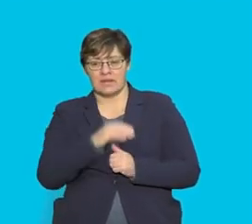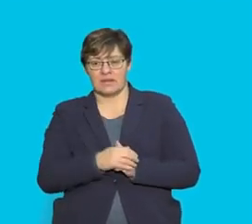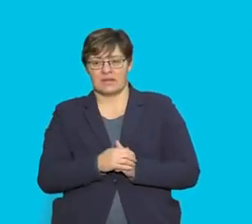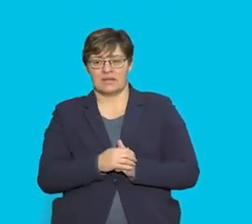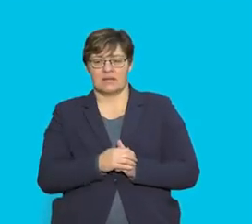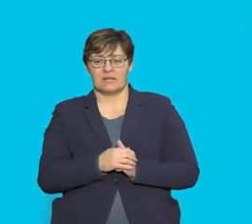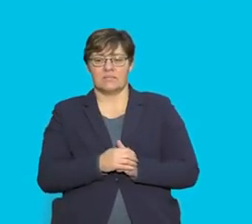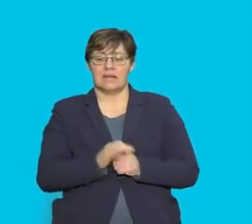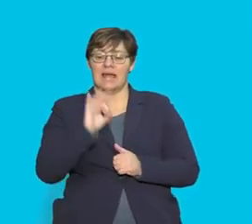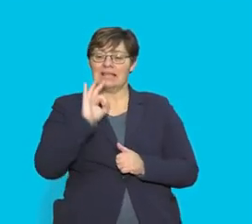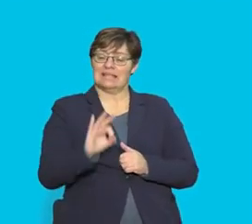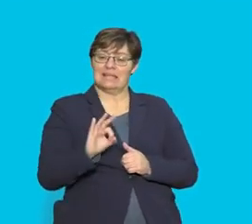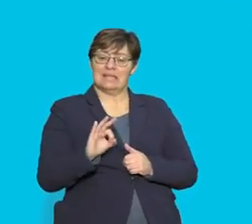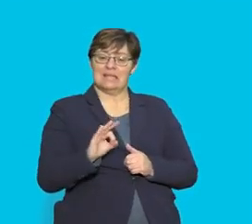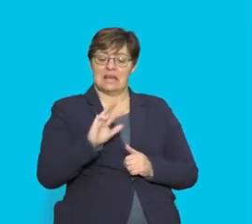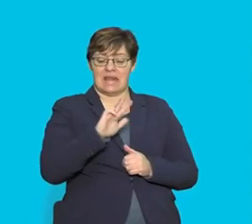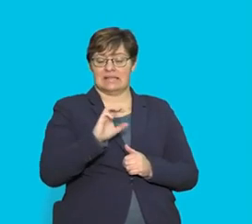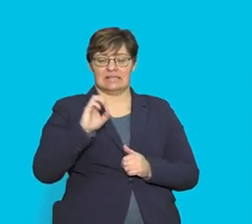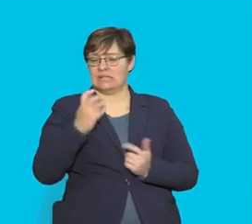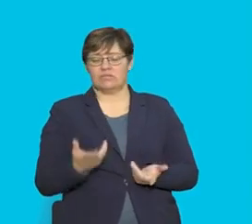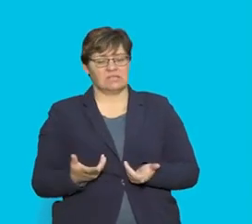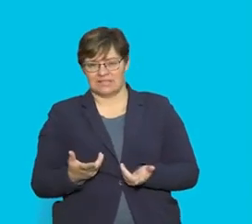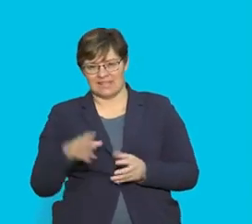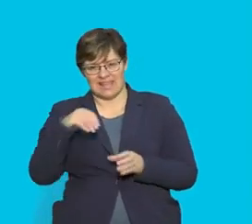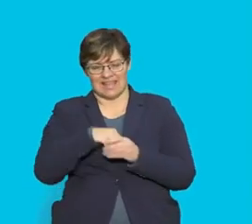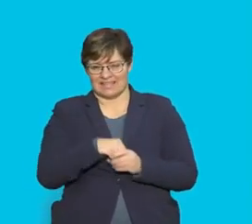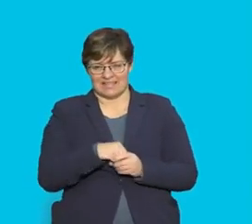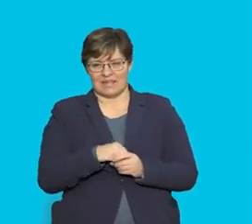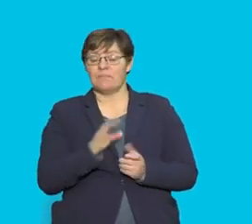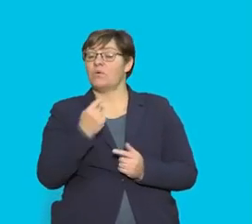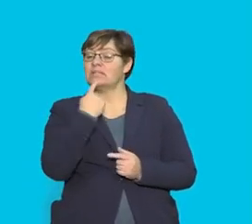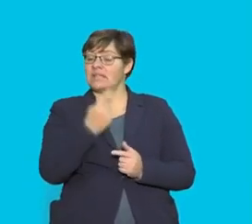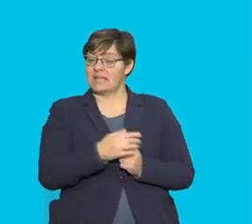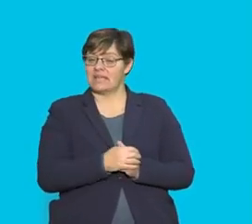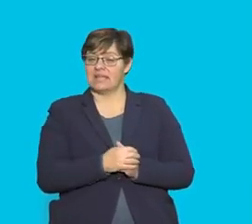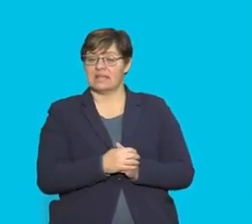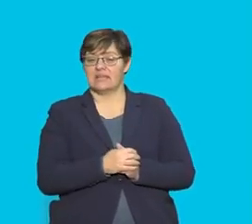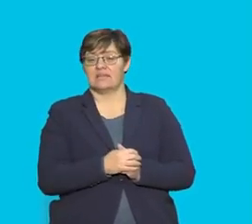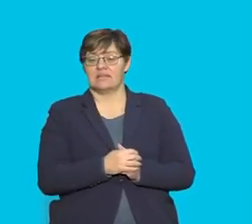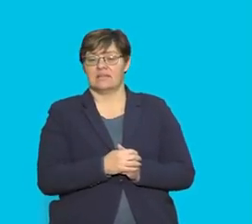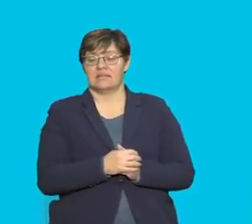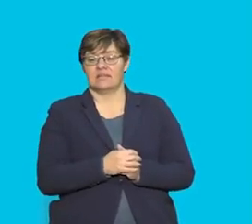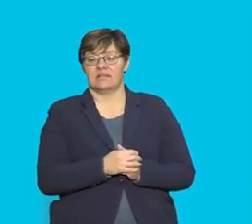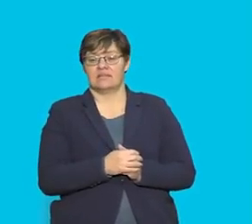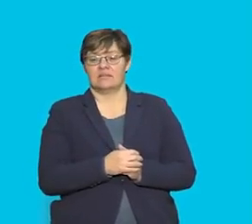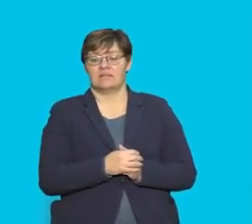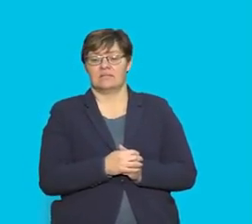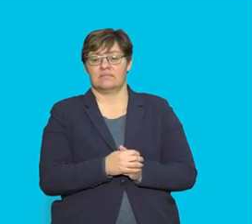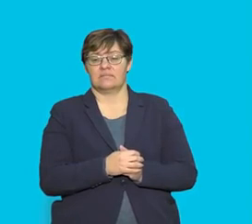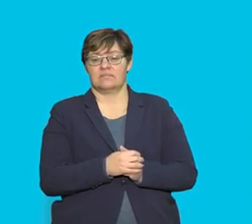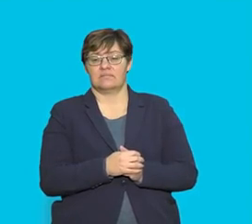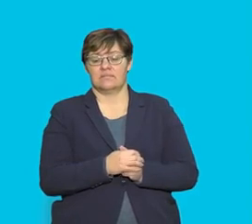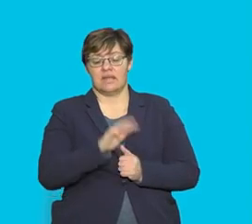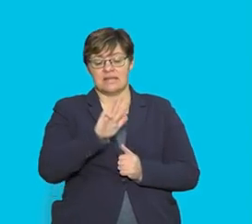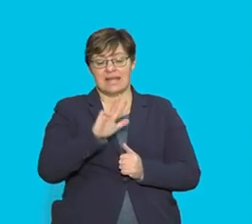is three right-angled triangle, right angles in there. No, it just simply means that this